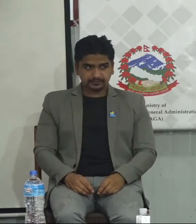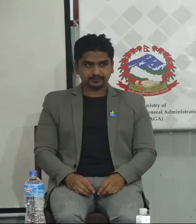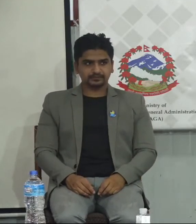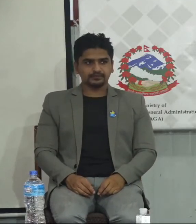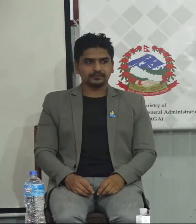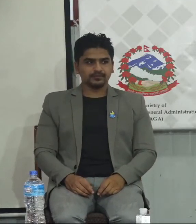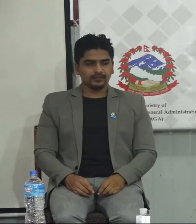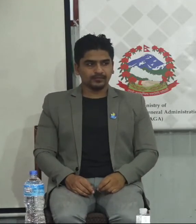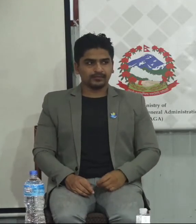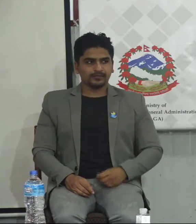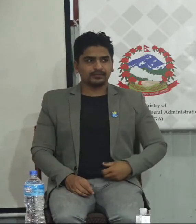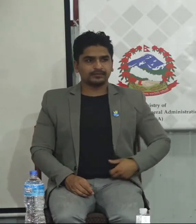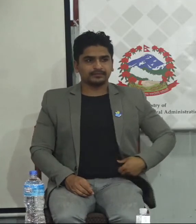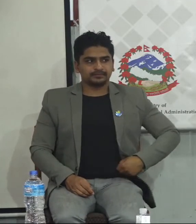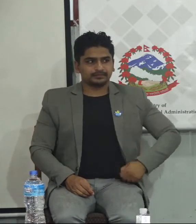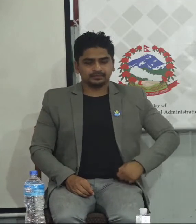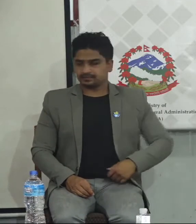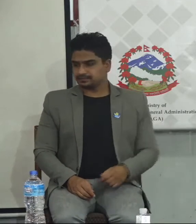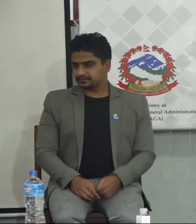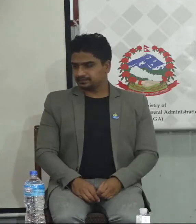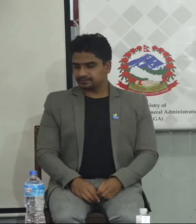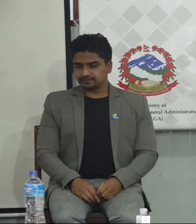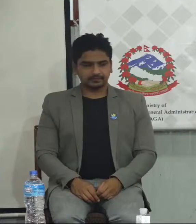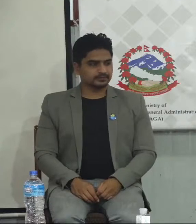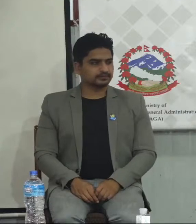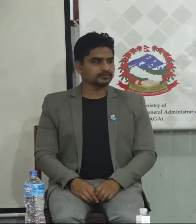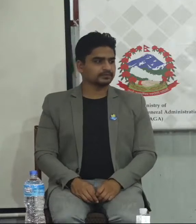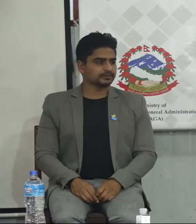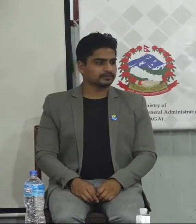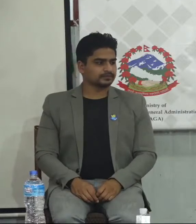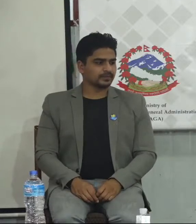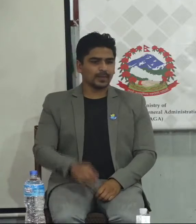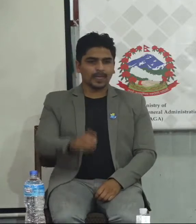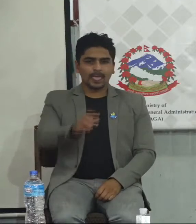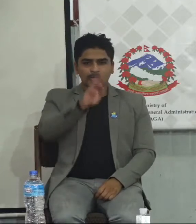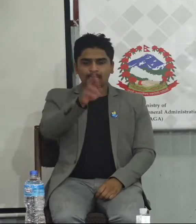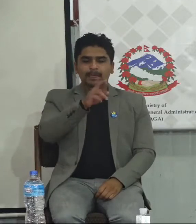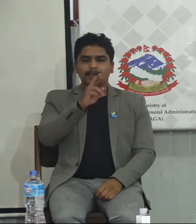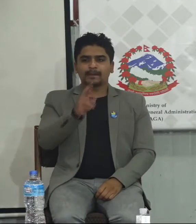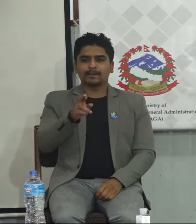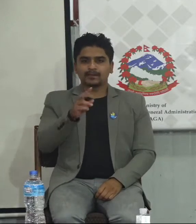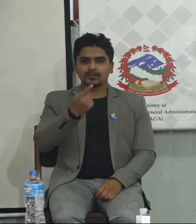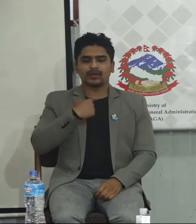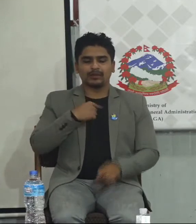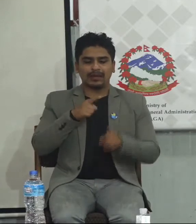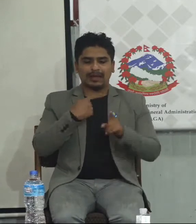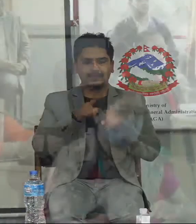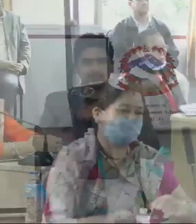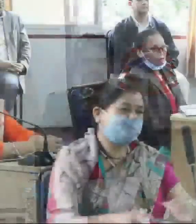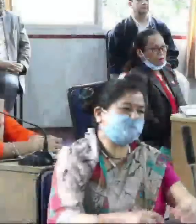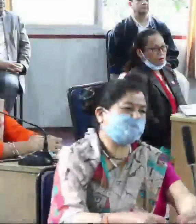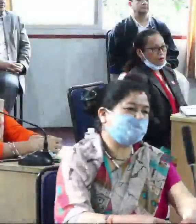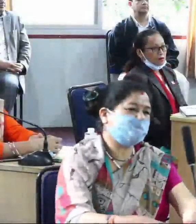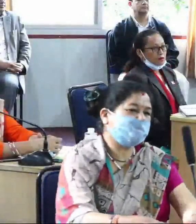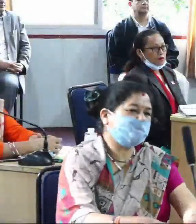So now, since we don't have more time, I would like to jump to the